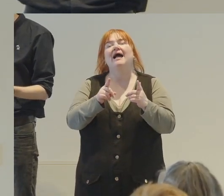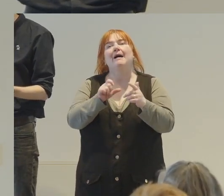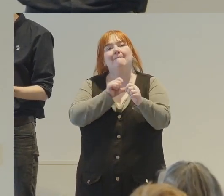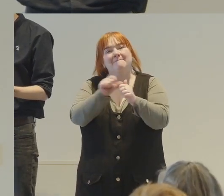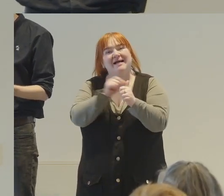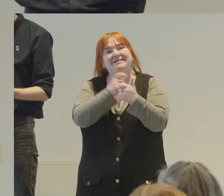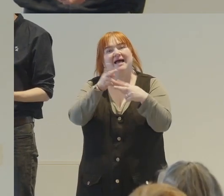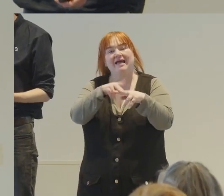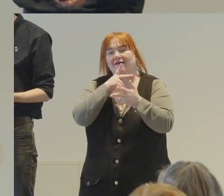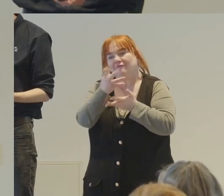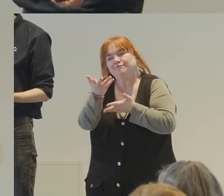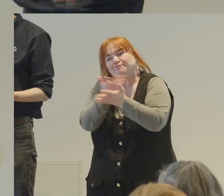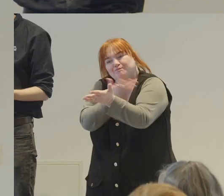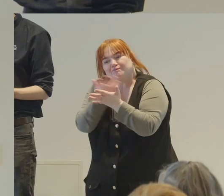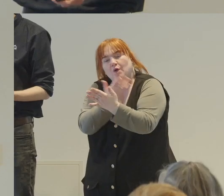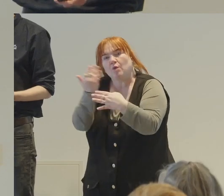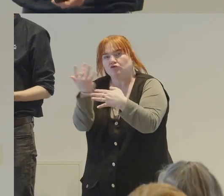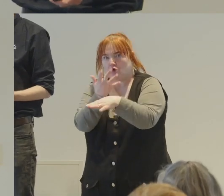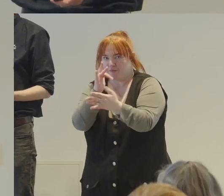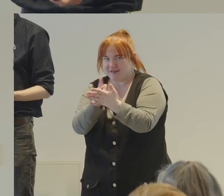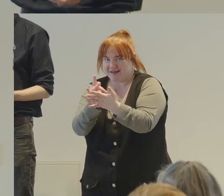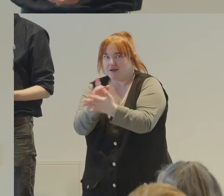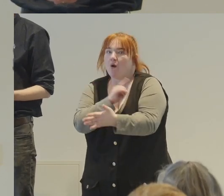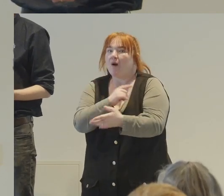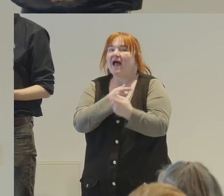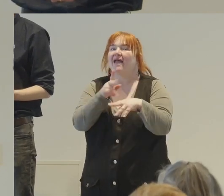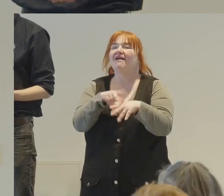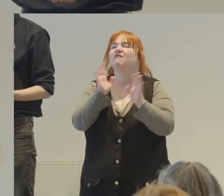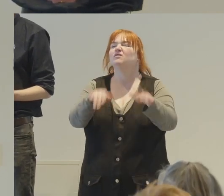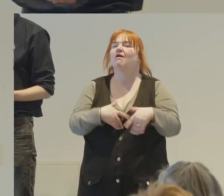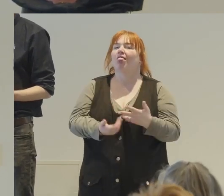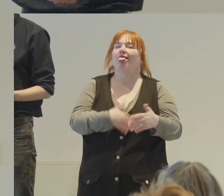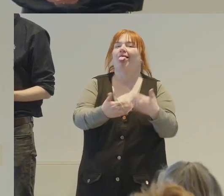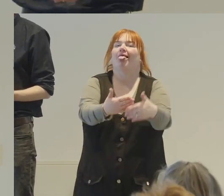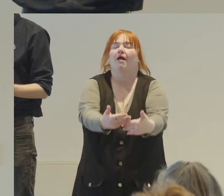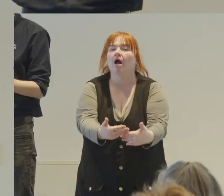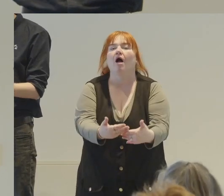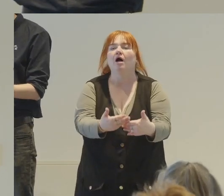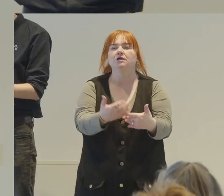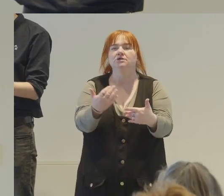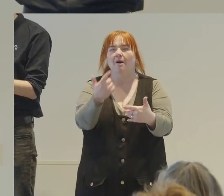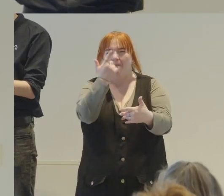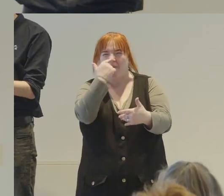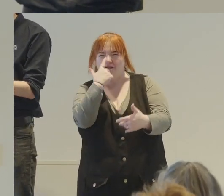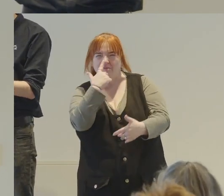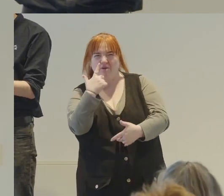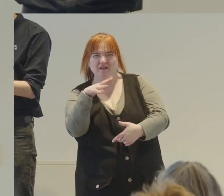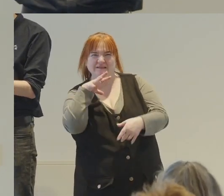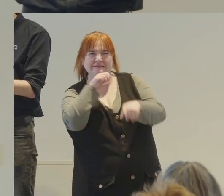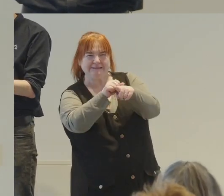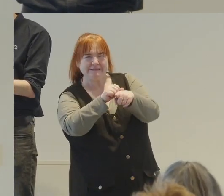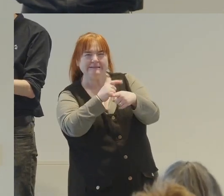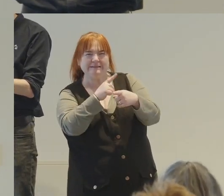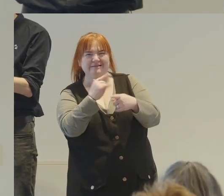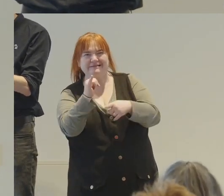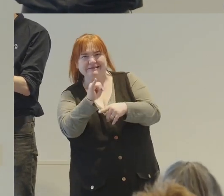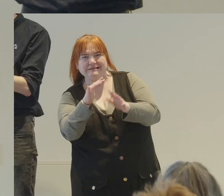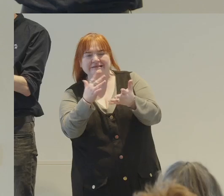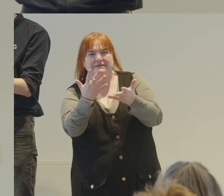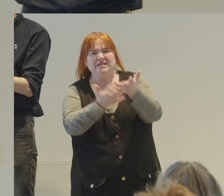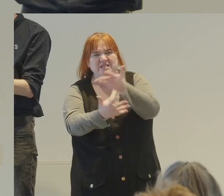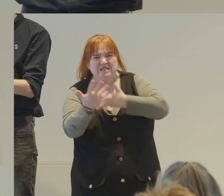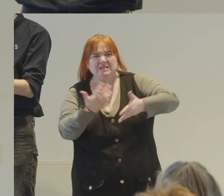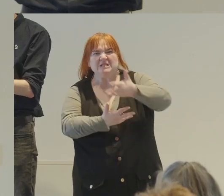anyone about it, it might raise flags, it might raise questions. The last thing to consider on that, if it